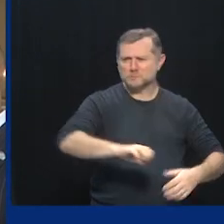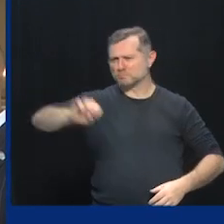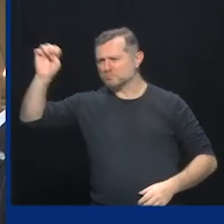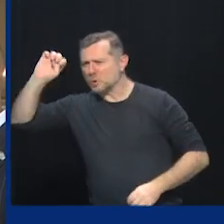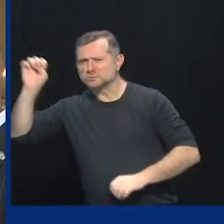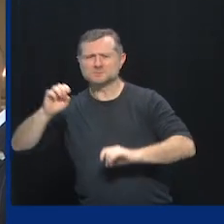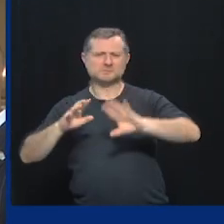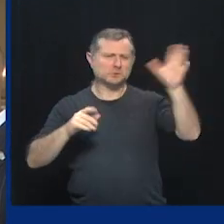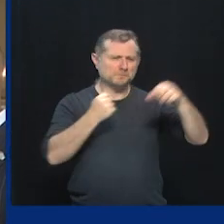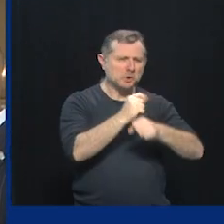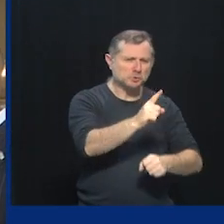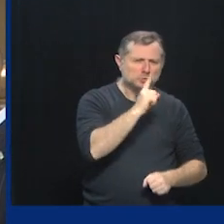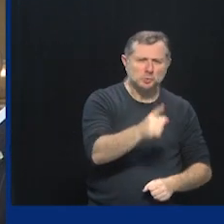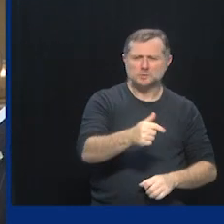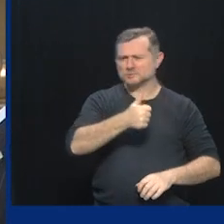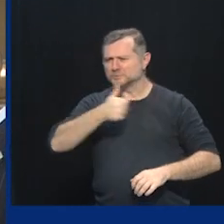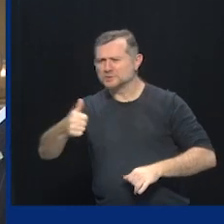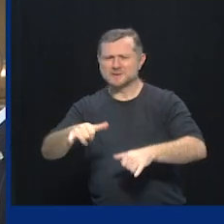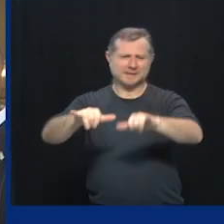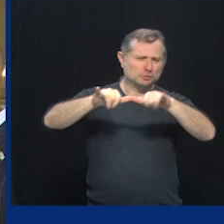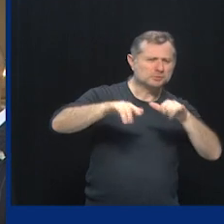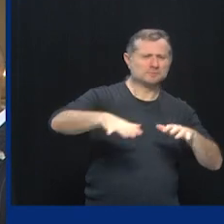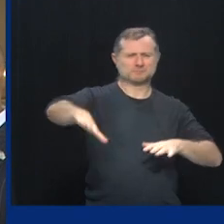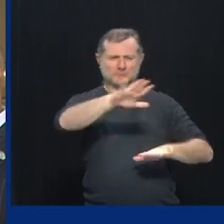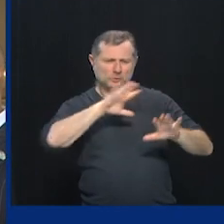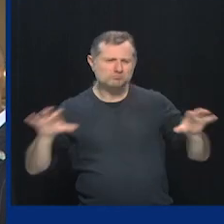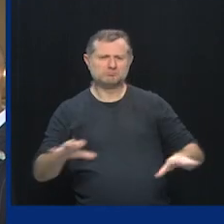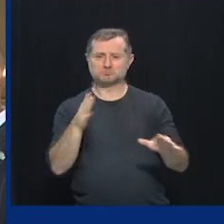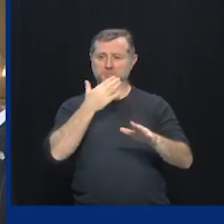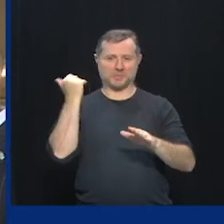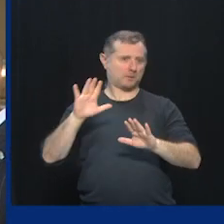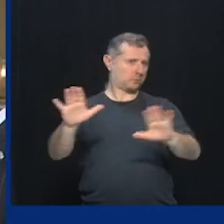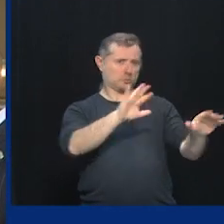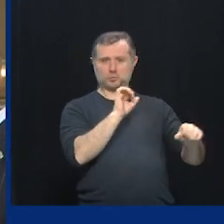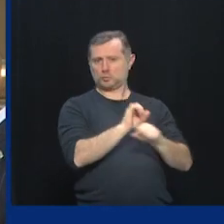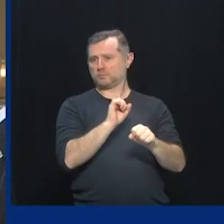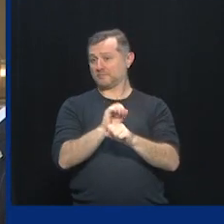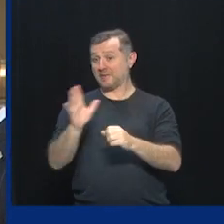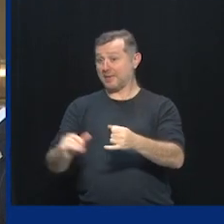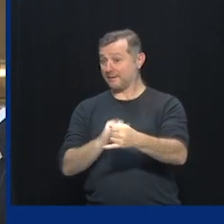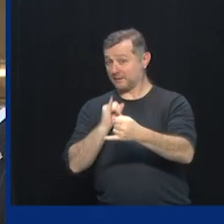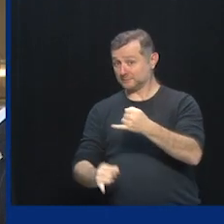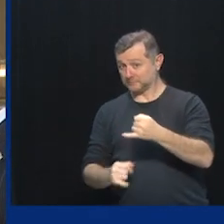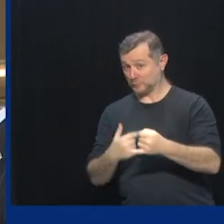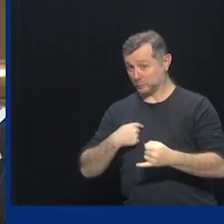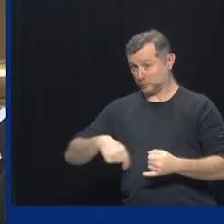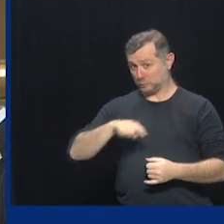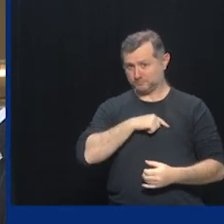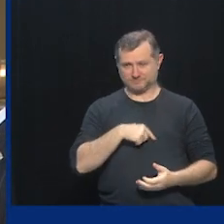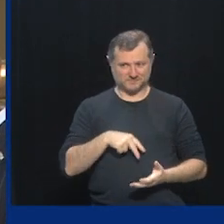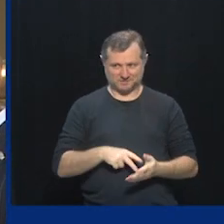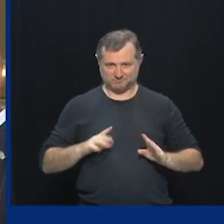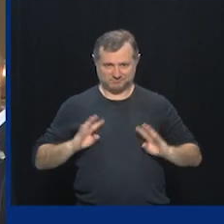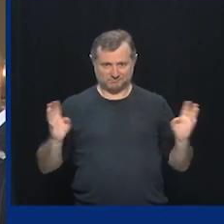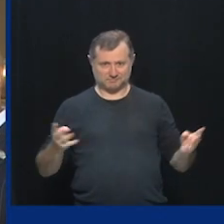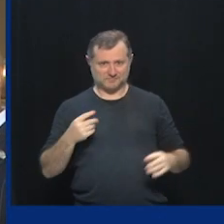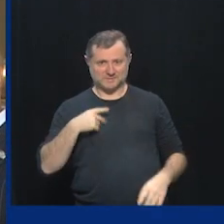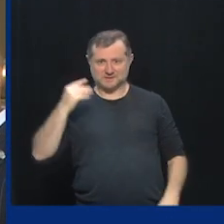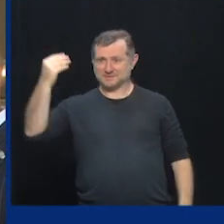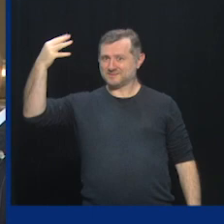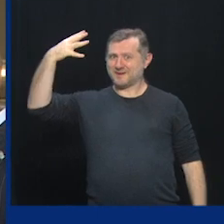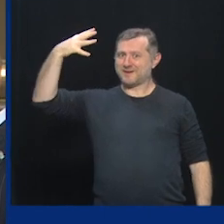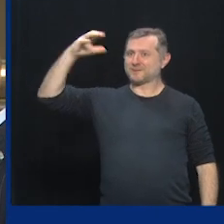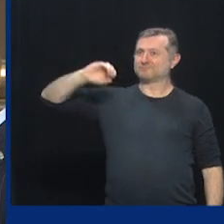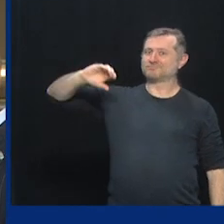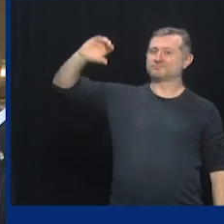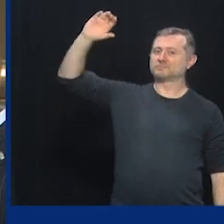enabling transportation and engineering to do what they do best. And one last thing, as we stand out here, and we know it looks sunny outside, but there's a lot of